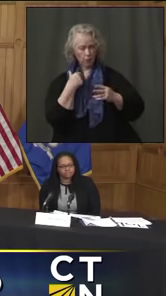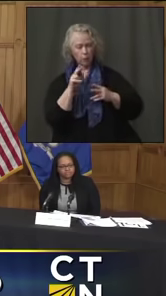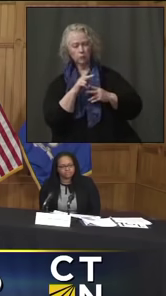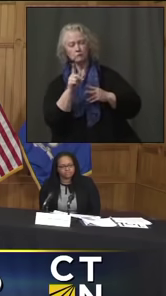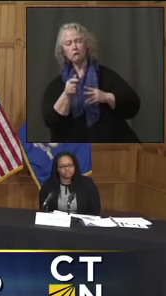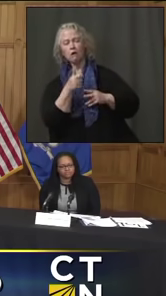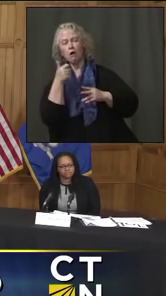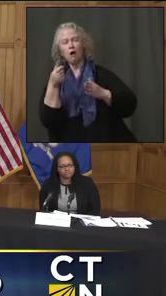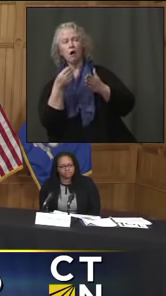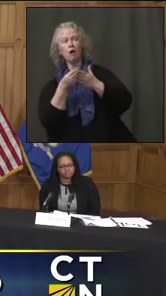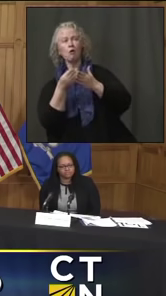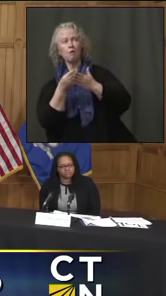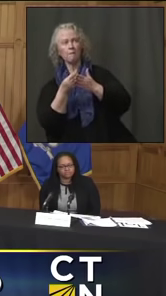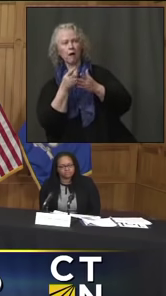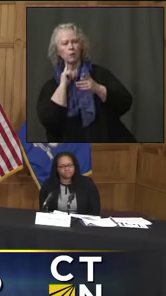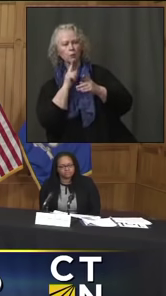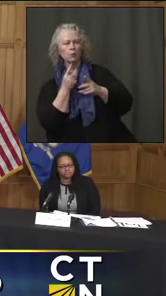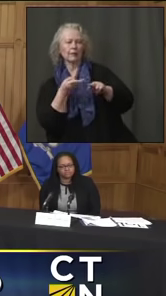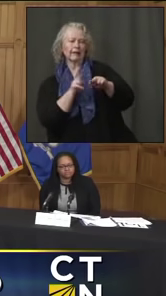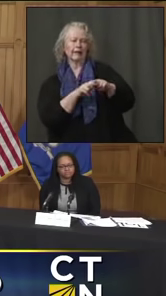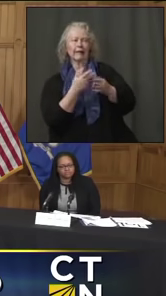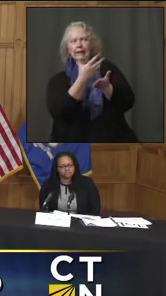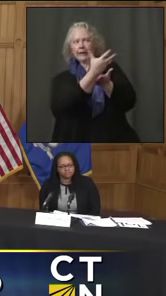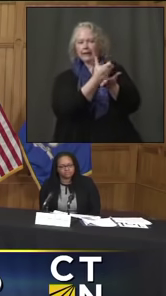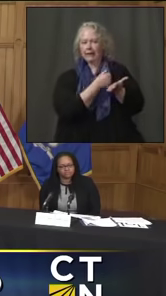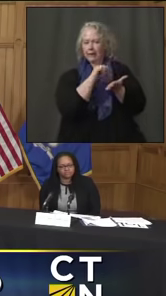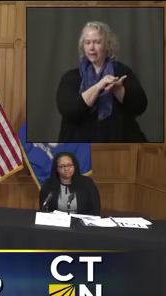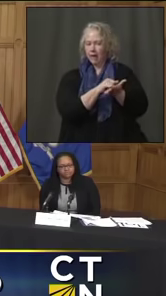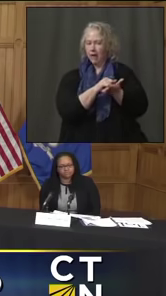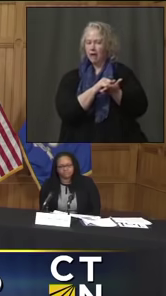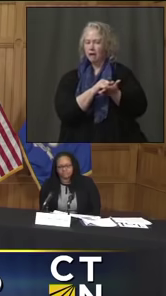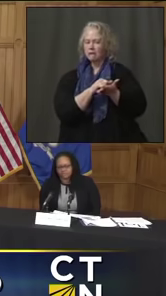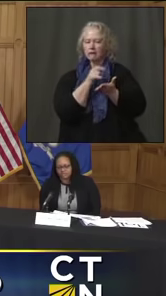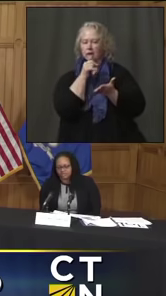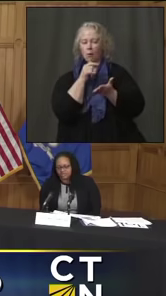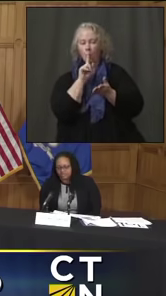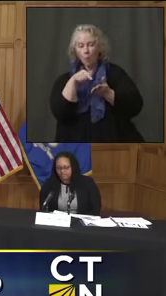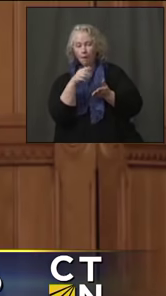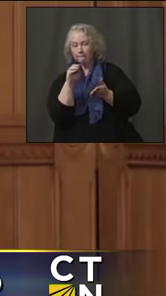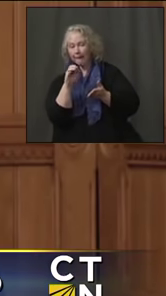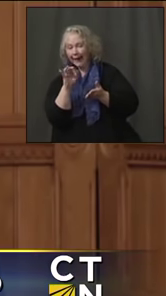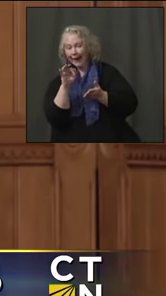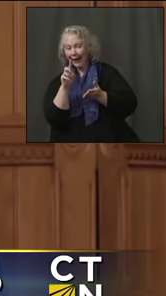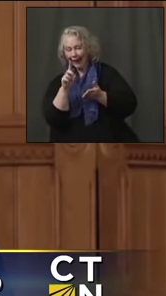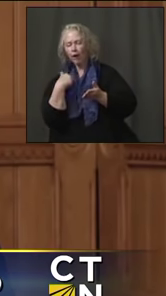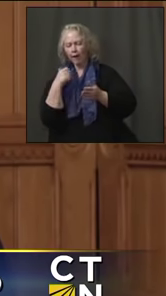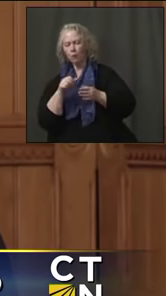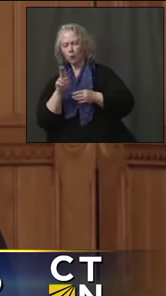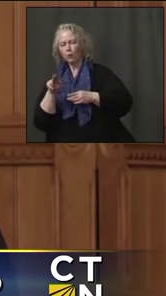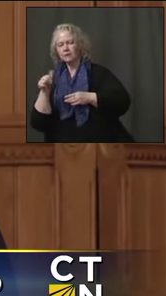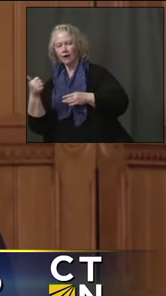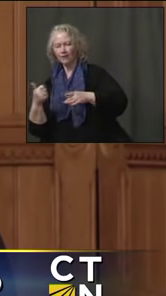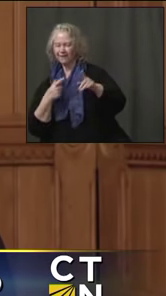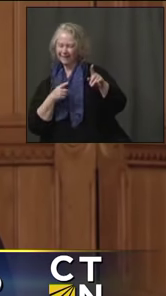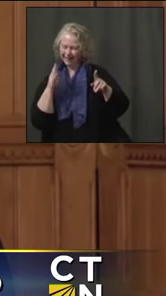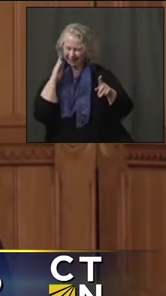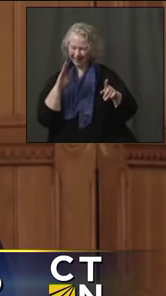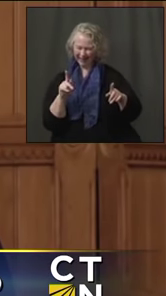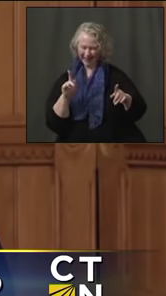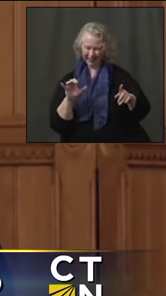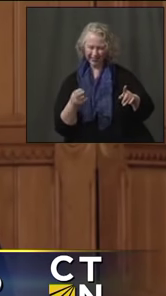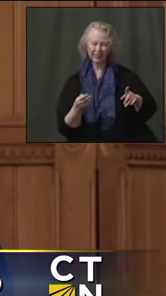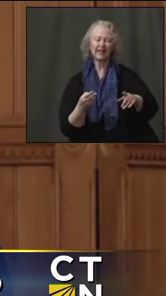in FY21, or is it just this Medicaid reimbursement? So Keith, how are you?